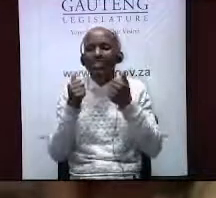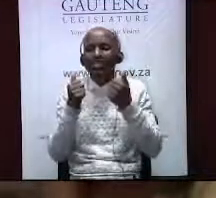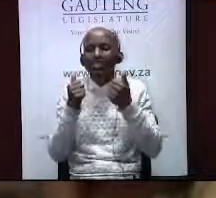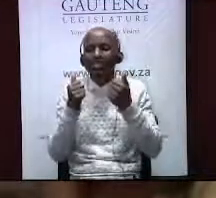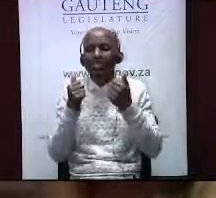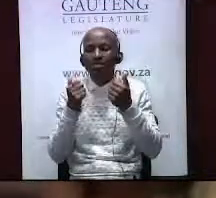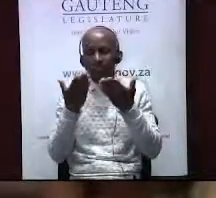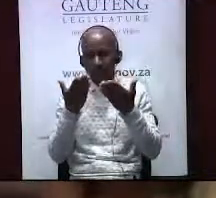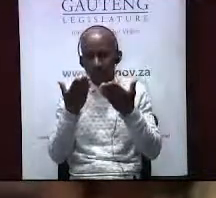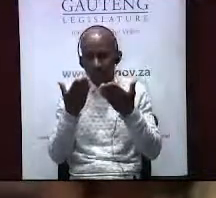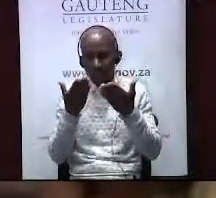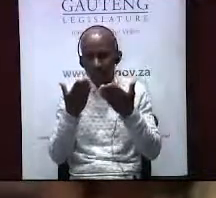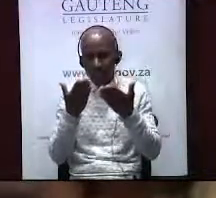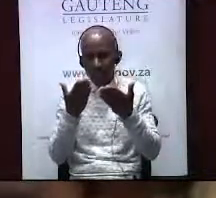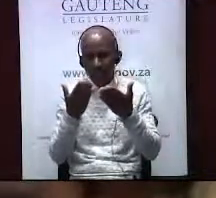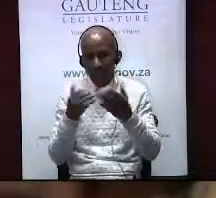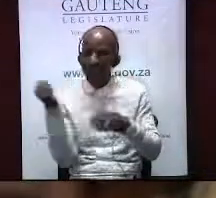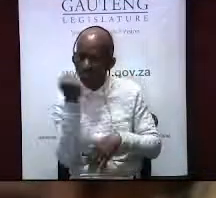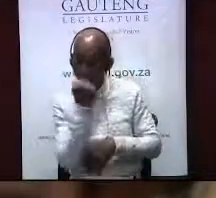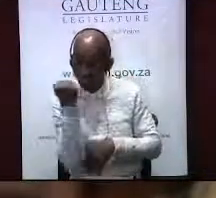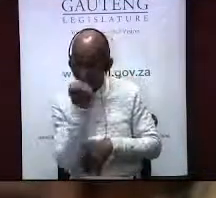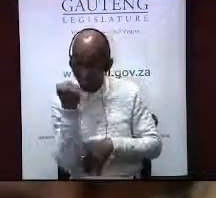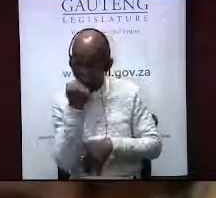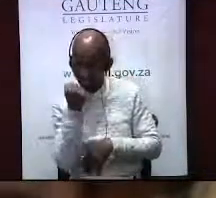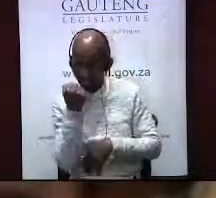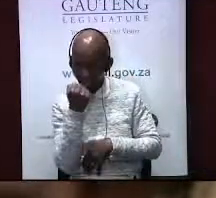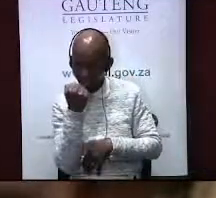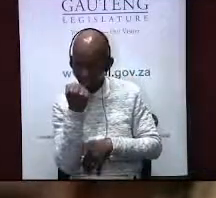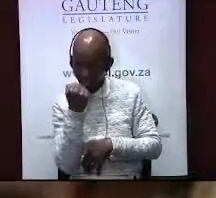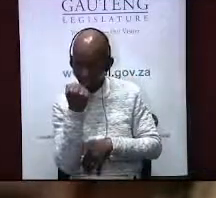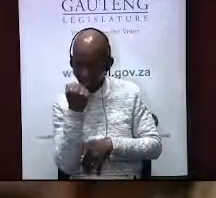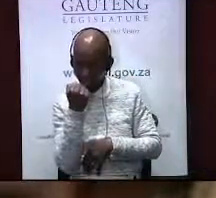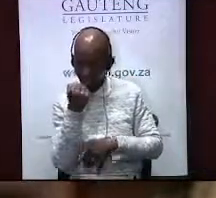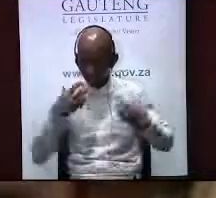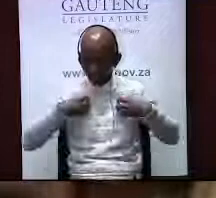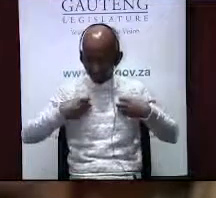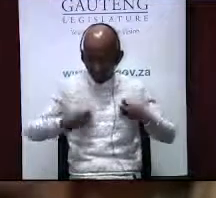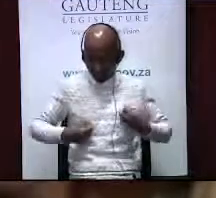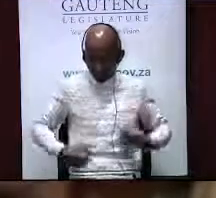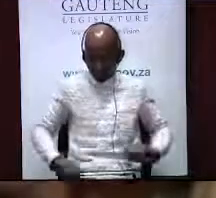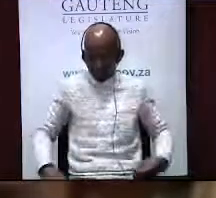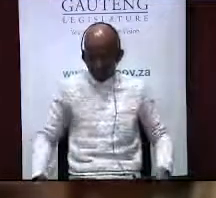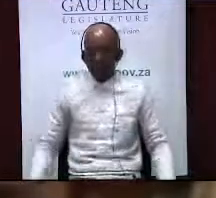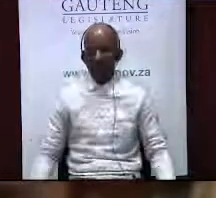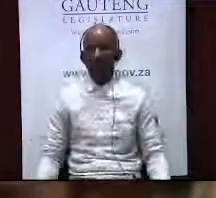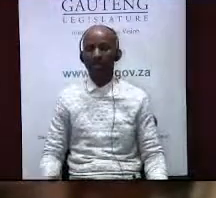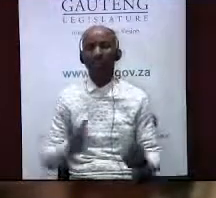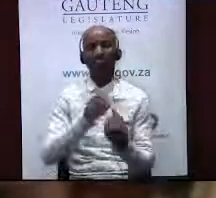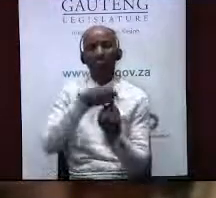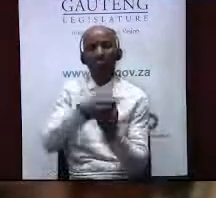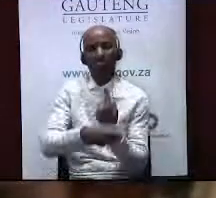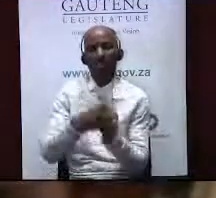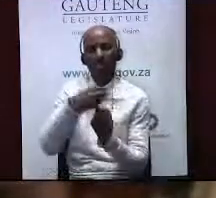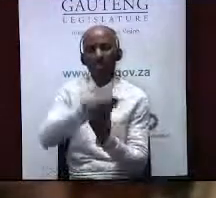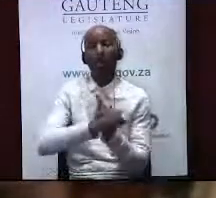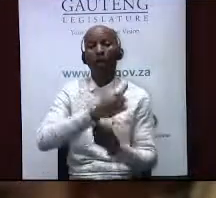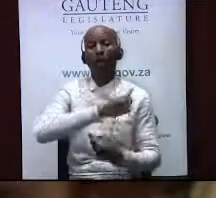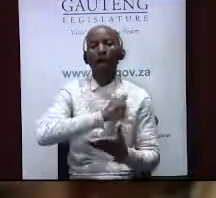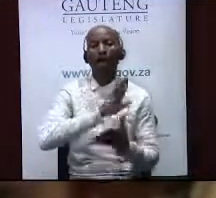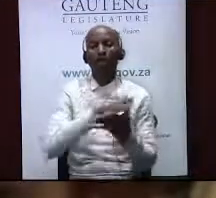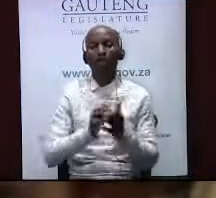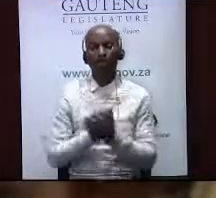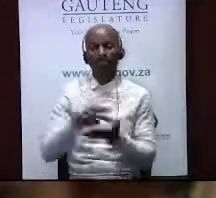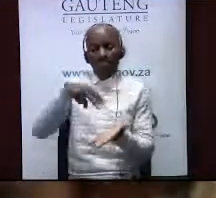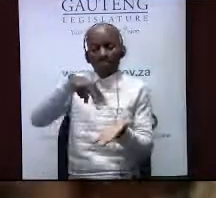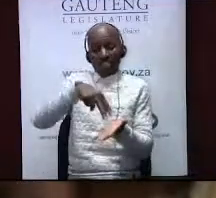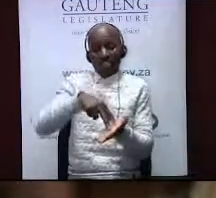le nkinele matsogo mo metsing ka apoliwa diaparo le tsenne ke diapere, because I stayed